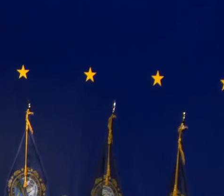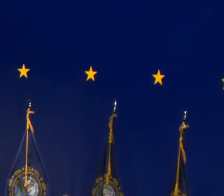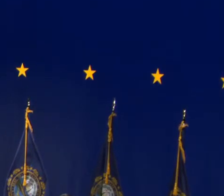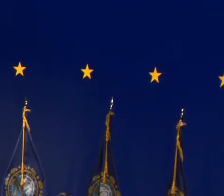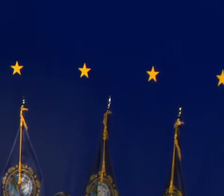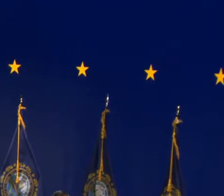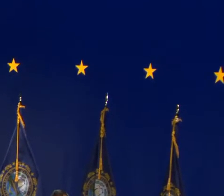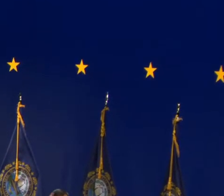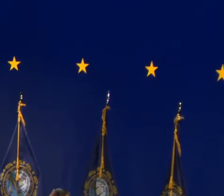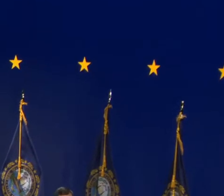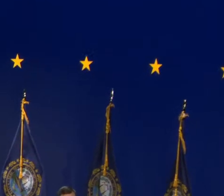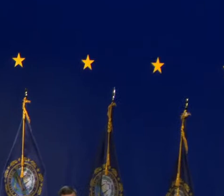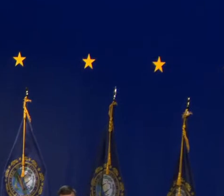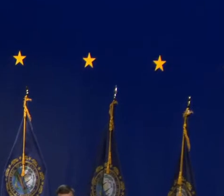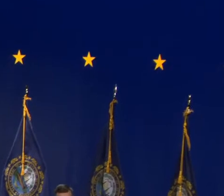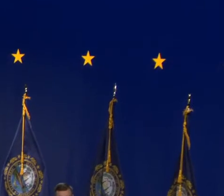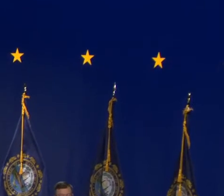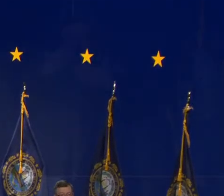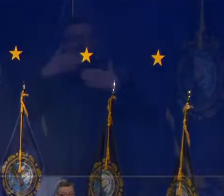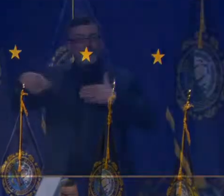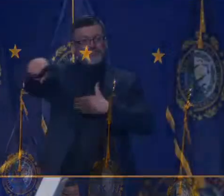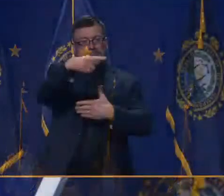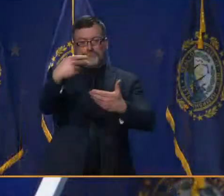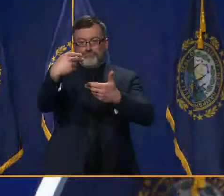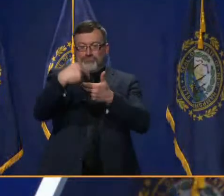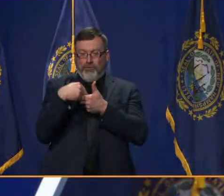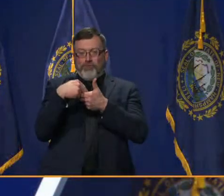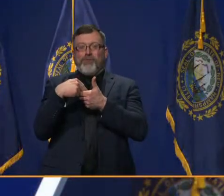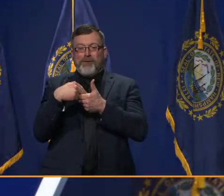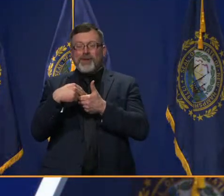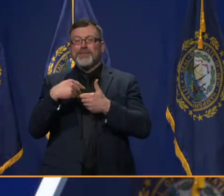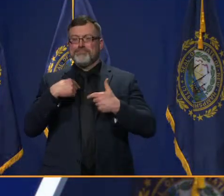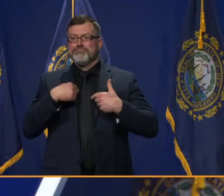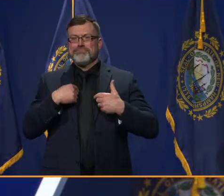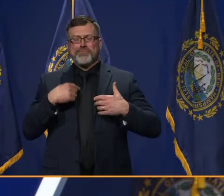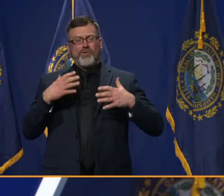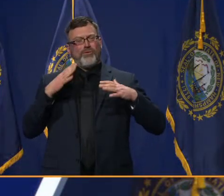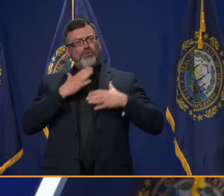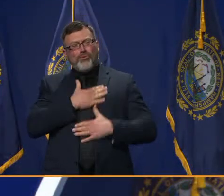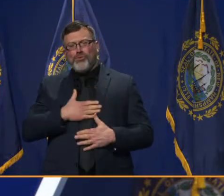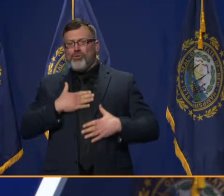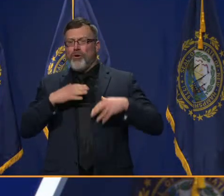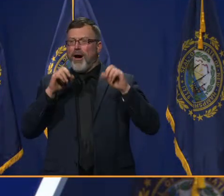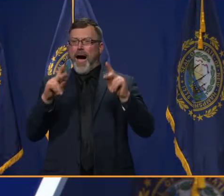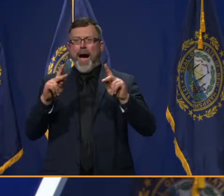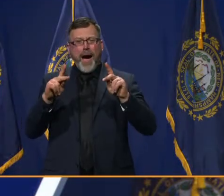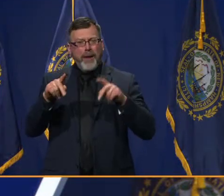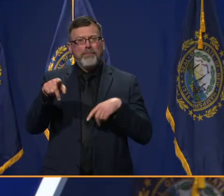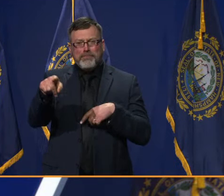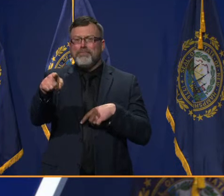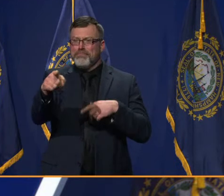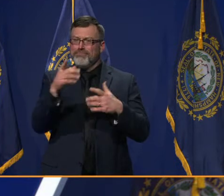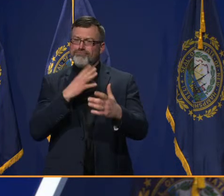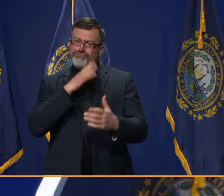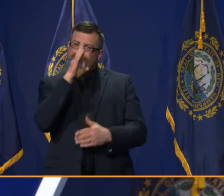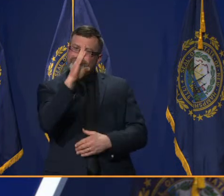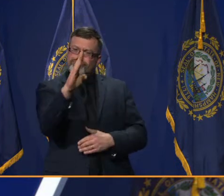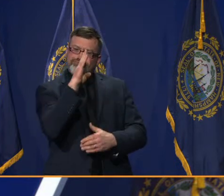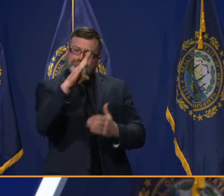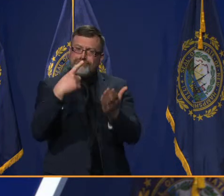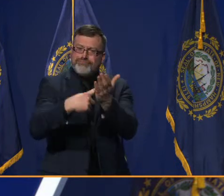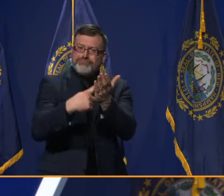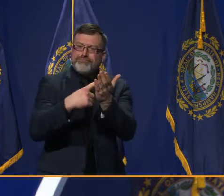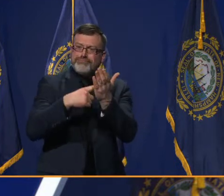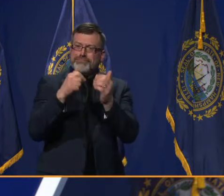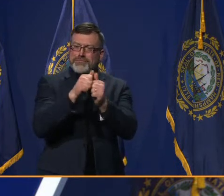Good evening. Thank you for joining me. I appreciate the opportunity to take a few moments and talk directly with my fellow citizens to